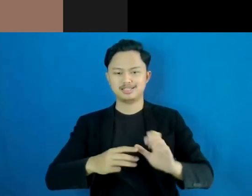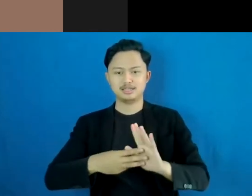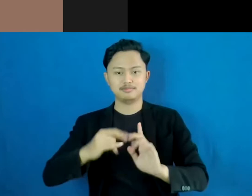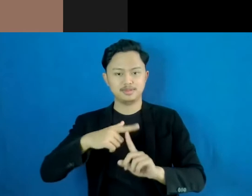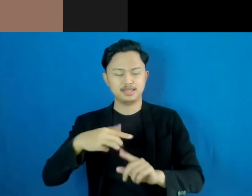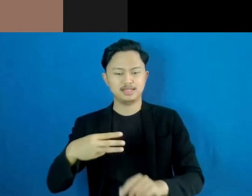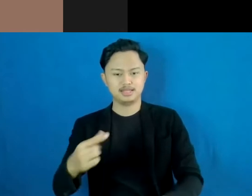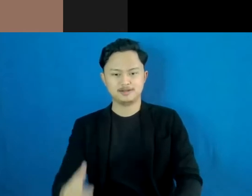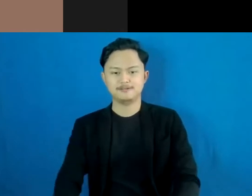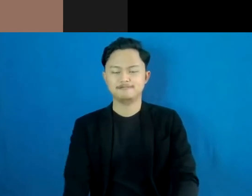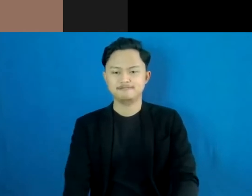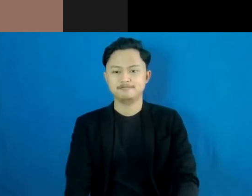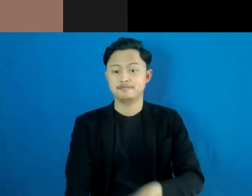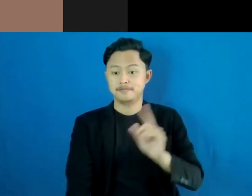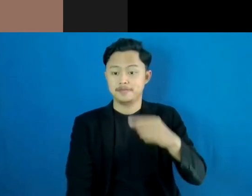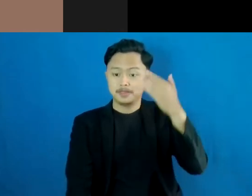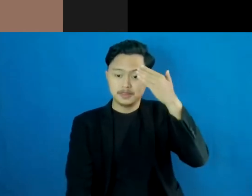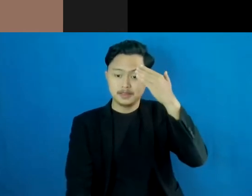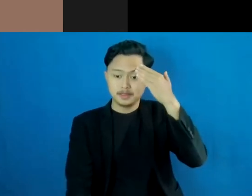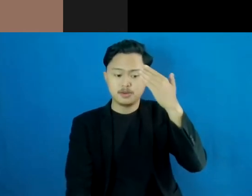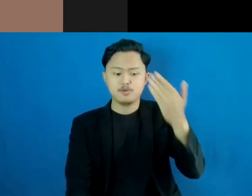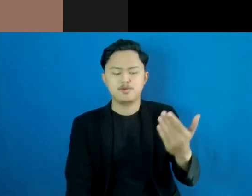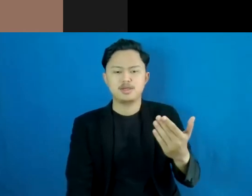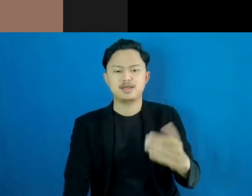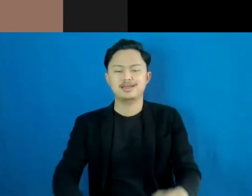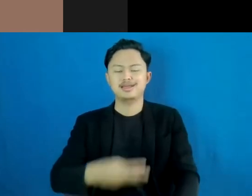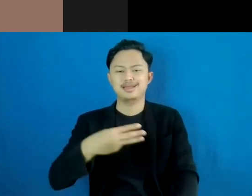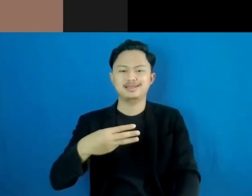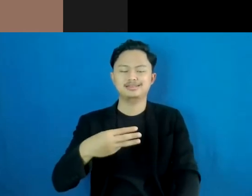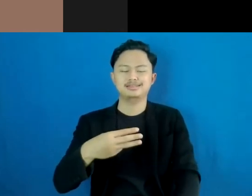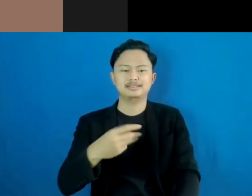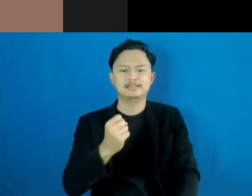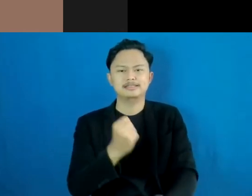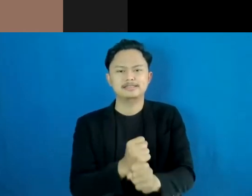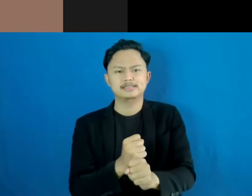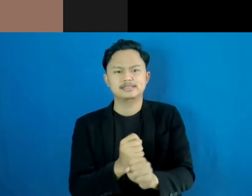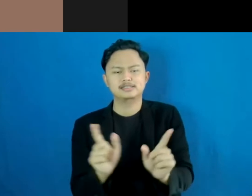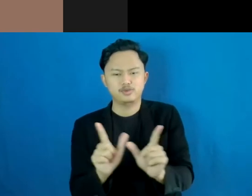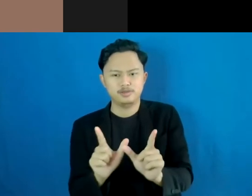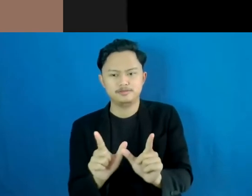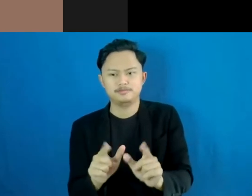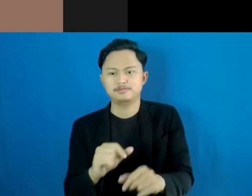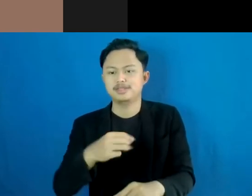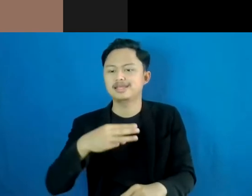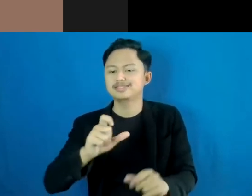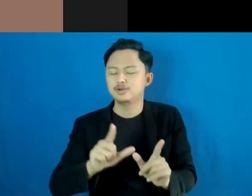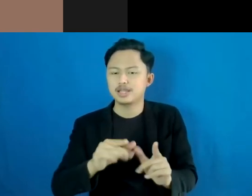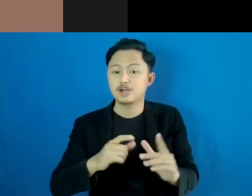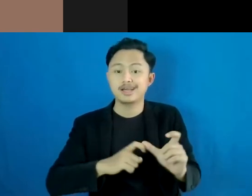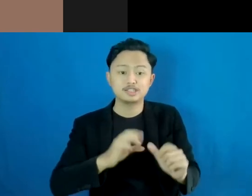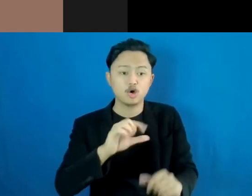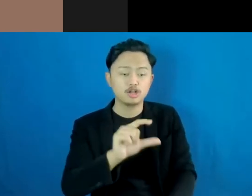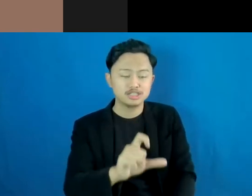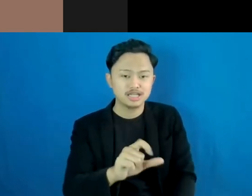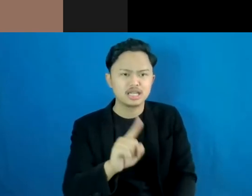know that what is the SOC of each and every bus. So we plan, if there is the SOC goes down